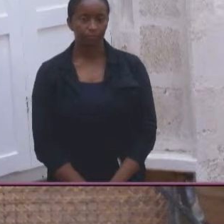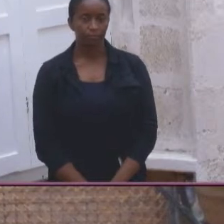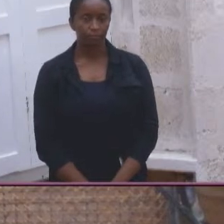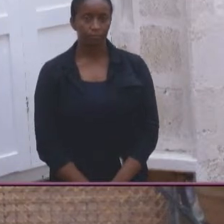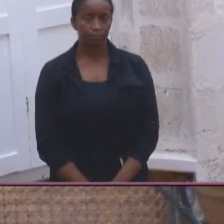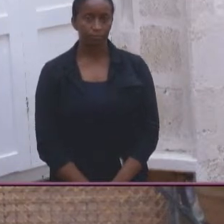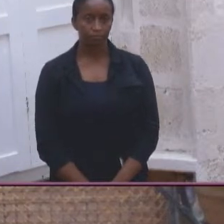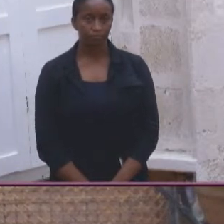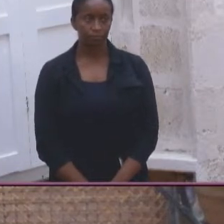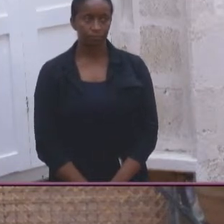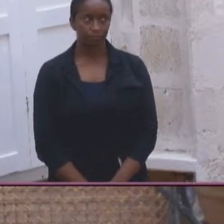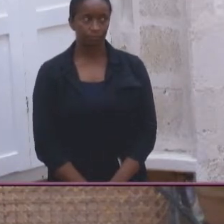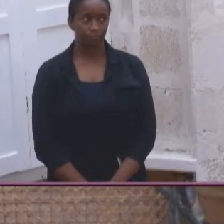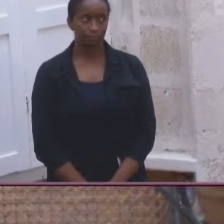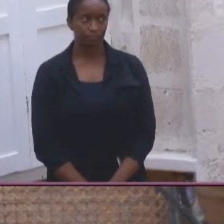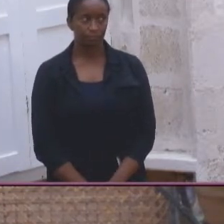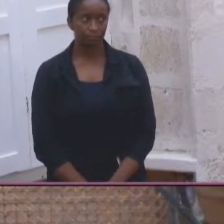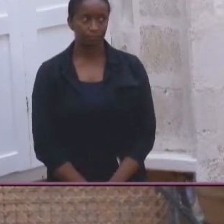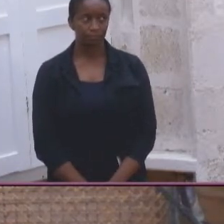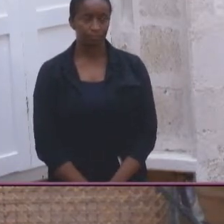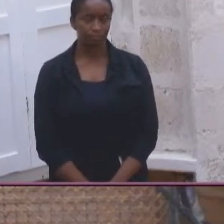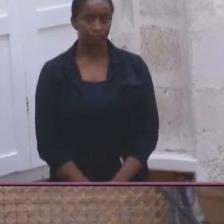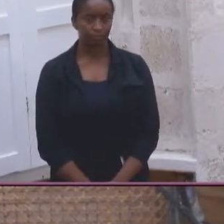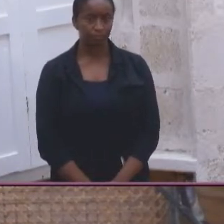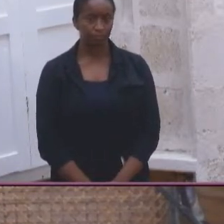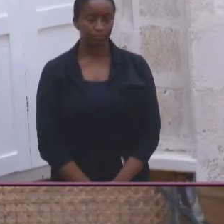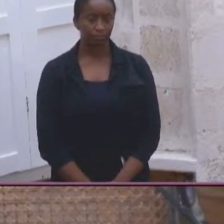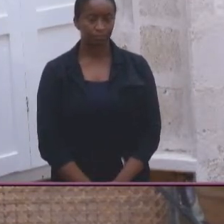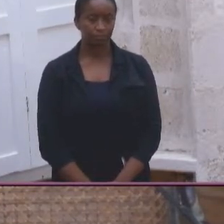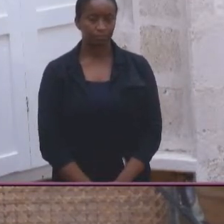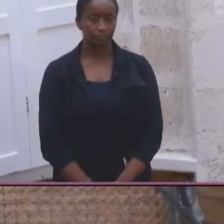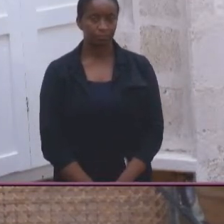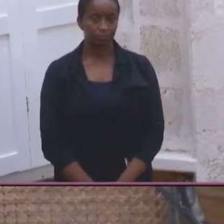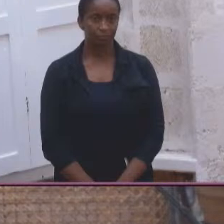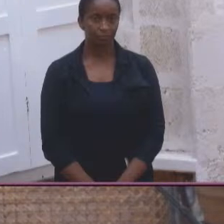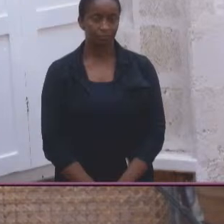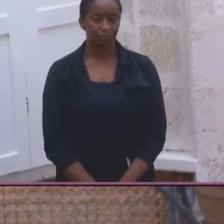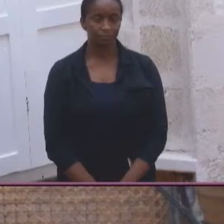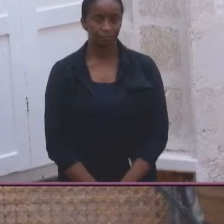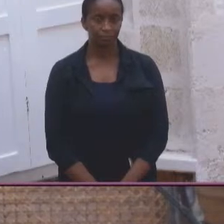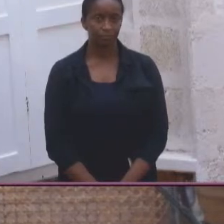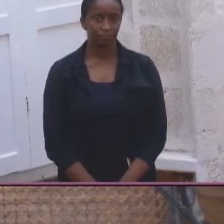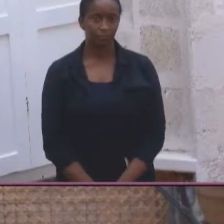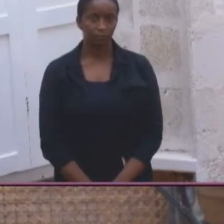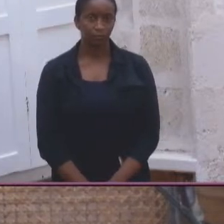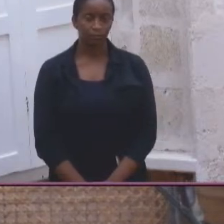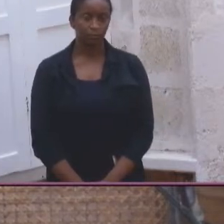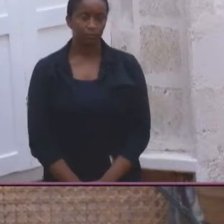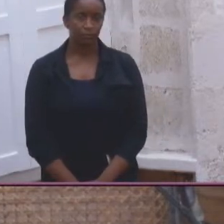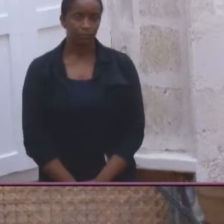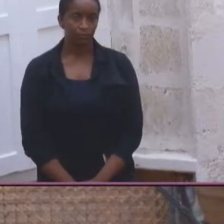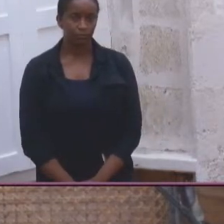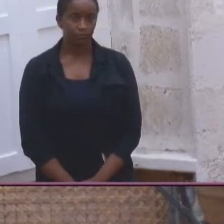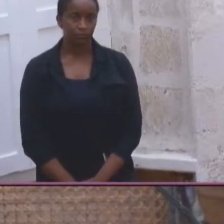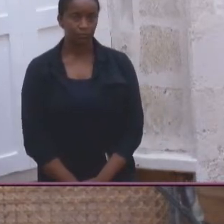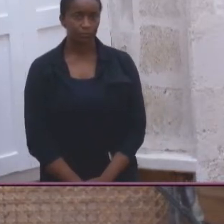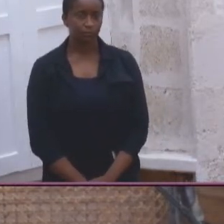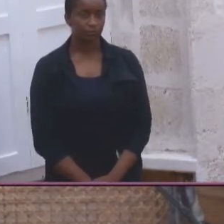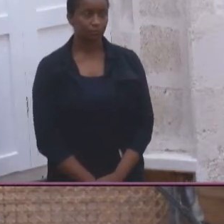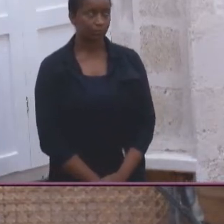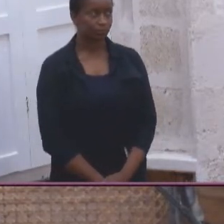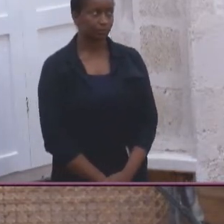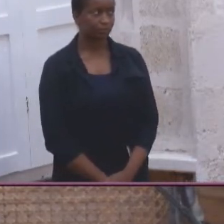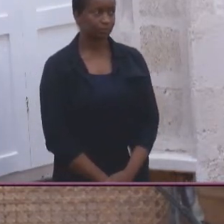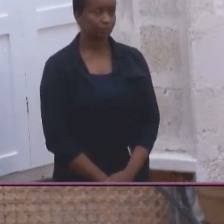tax bill, I do not think that it is the correct way to go about it, especially if it would see someone's